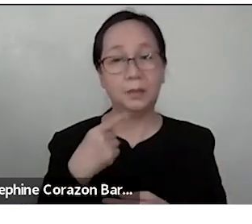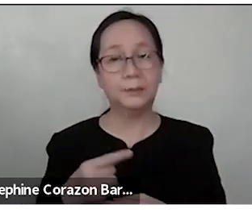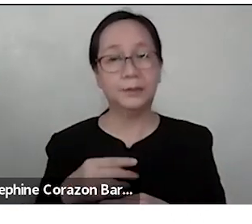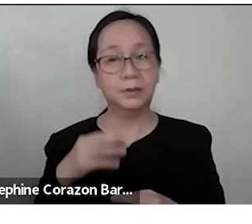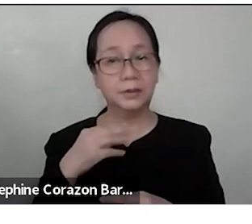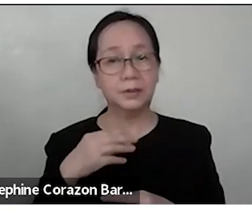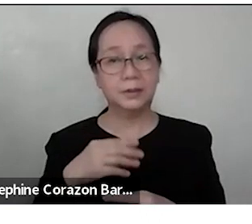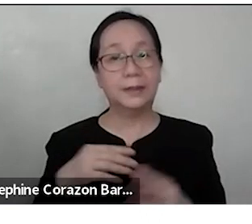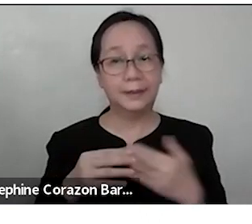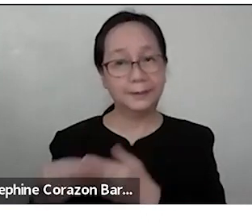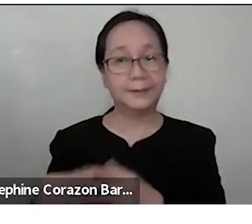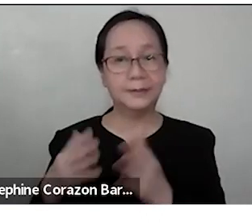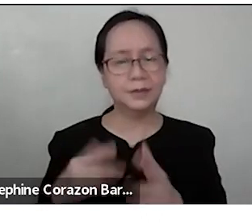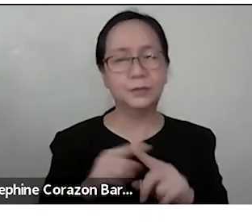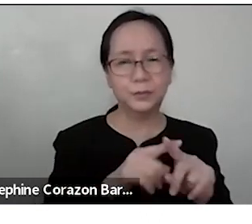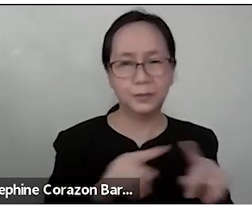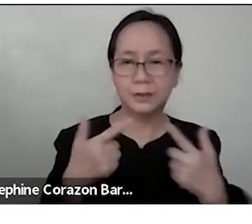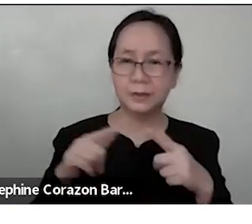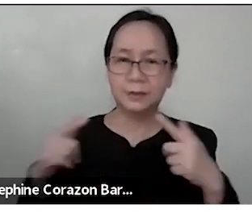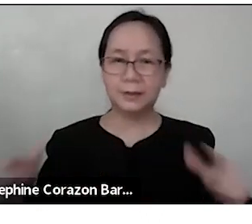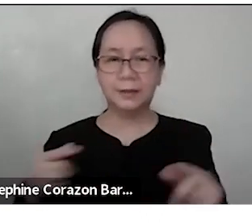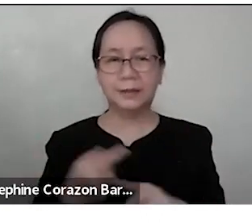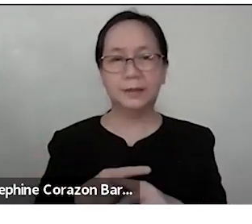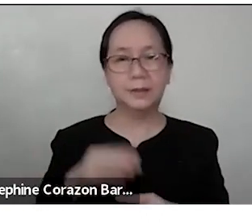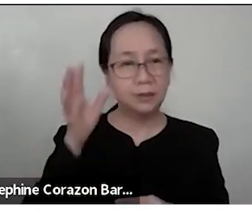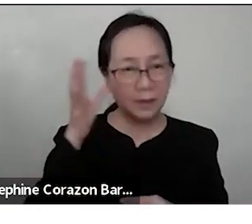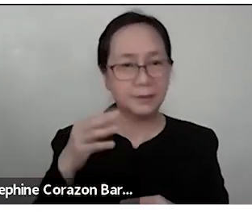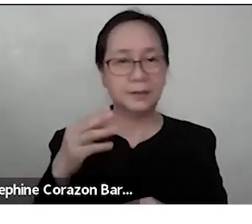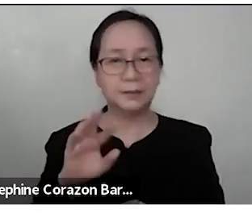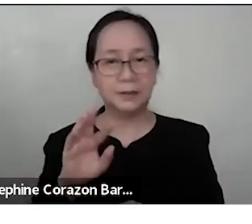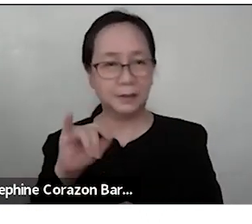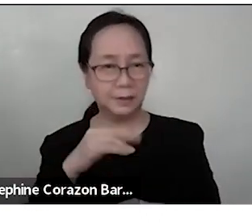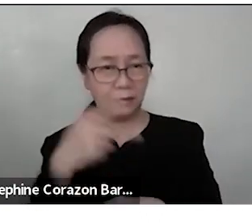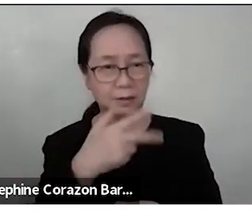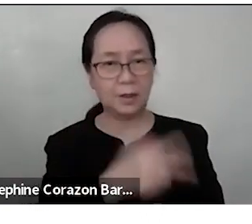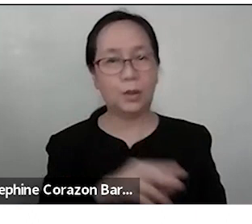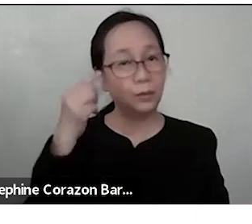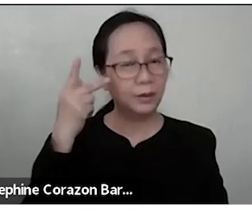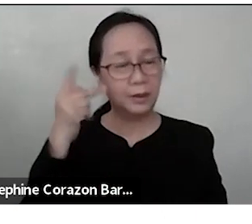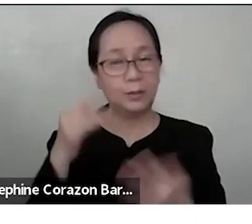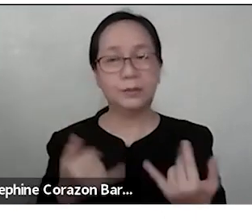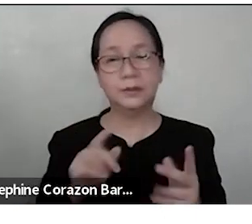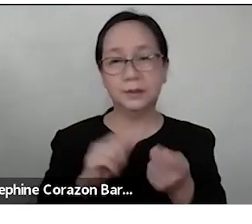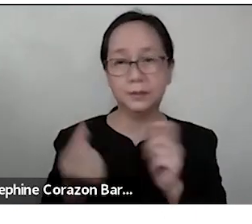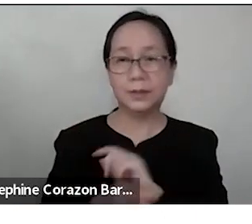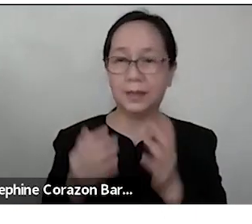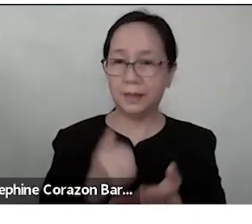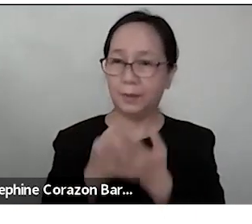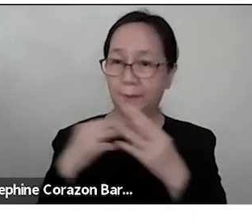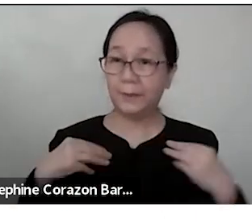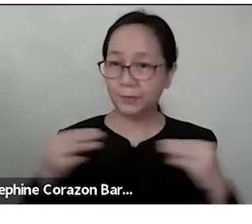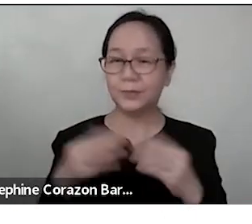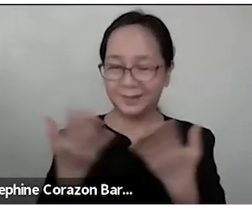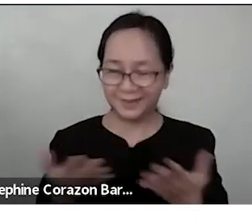are available in different Asian languages: Korean, traditional Chinese, and Bahasa Indonesia. We translated this with the help of our members who are here